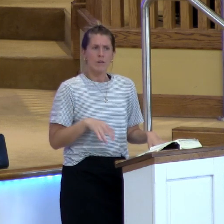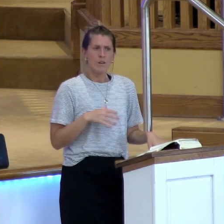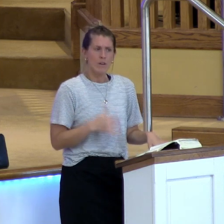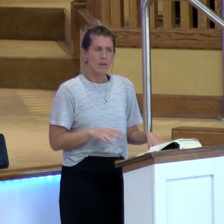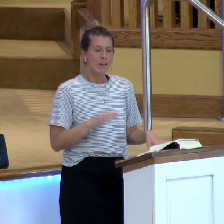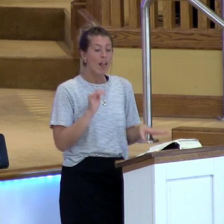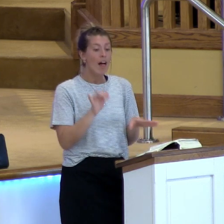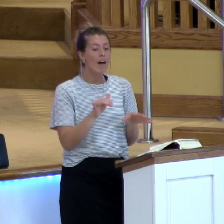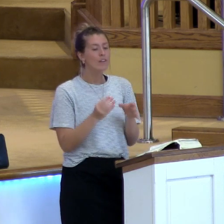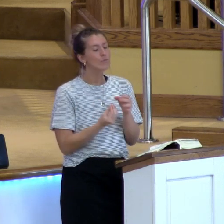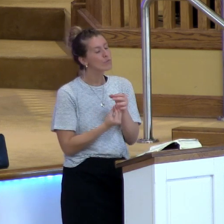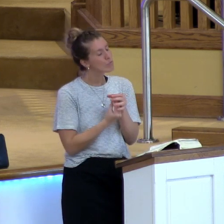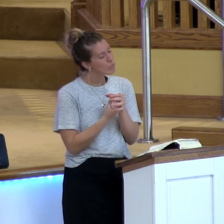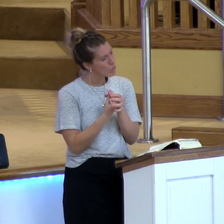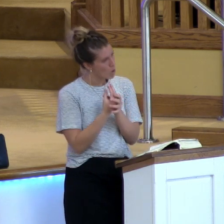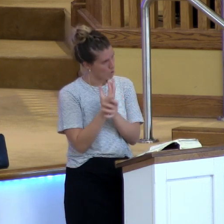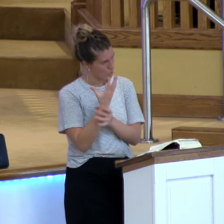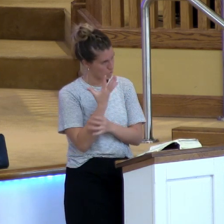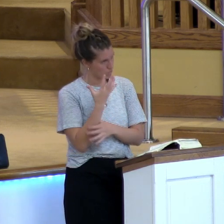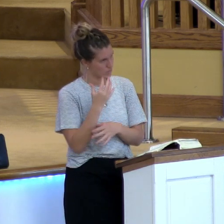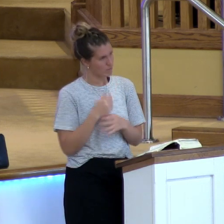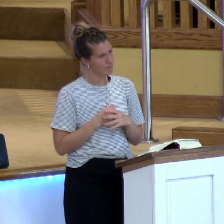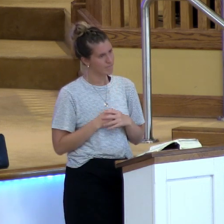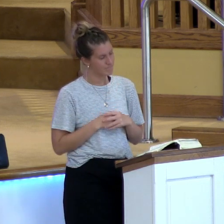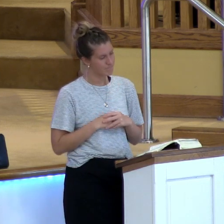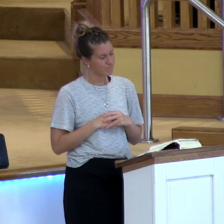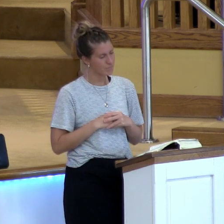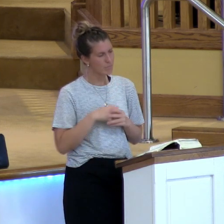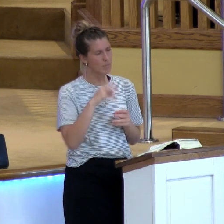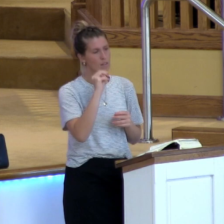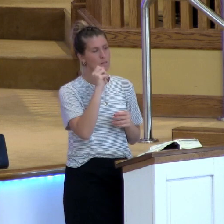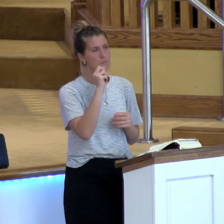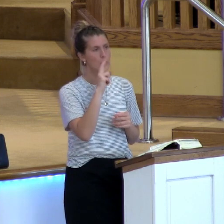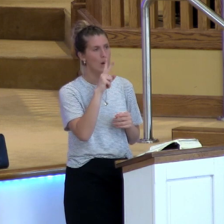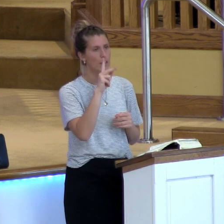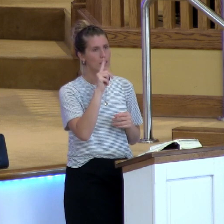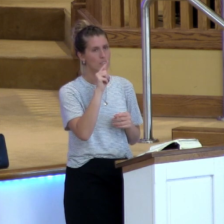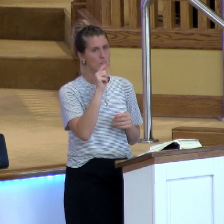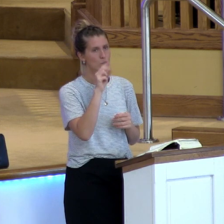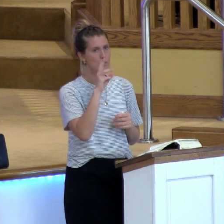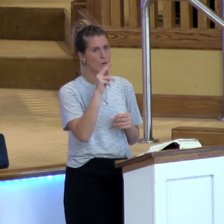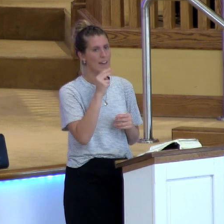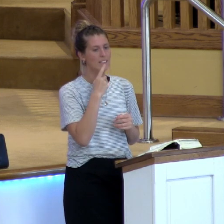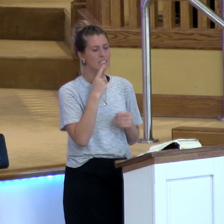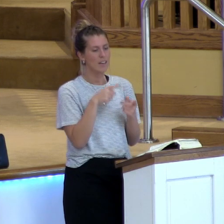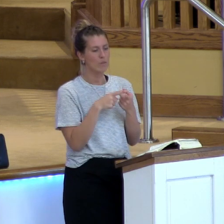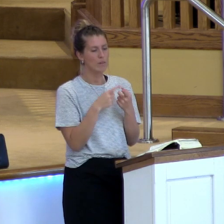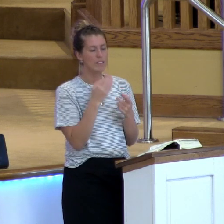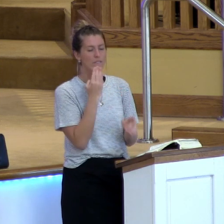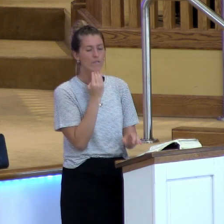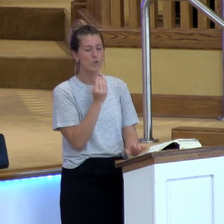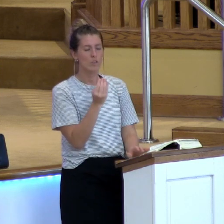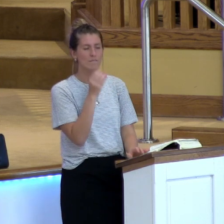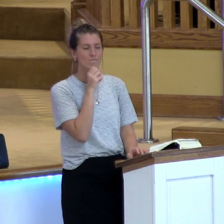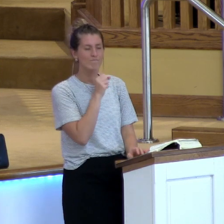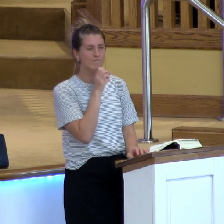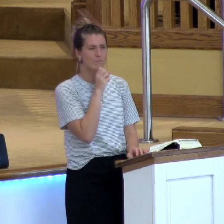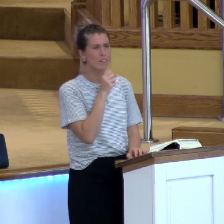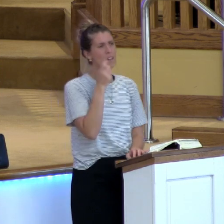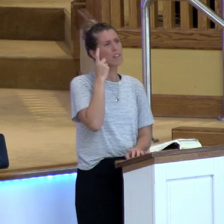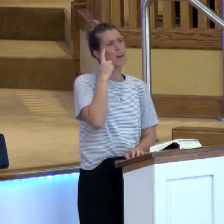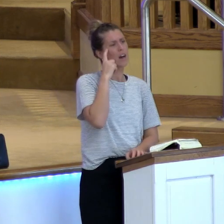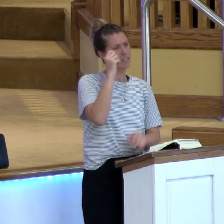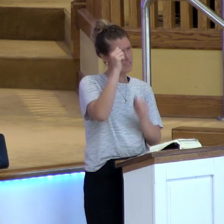that's growth. That's growth. Mark Twain said that when he was 14. He thought